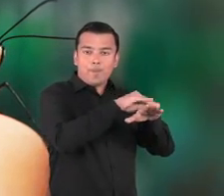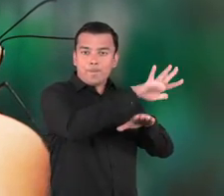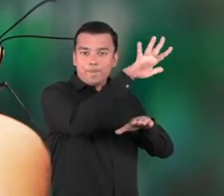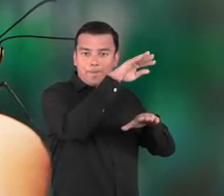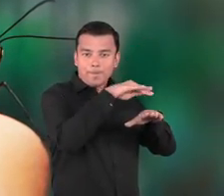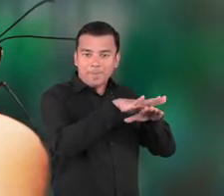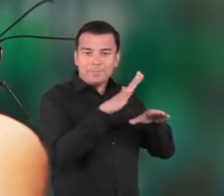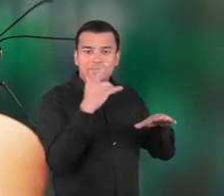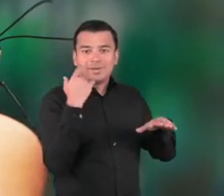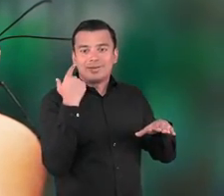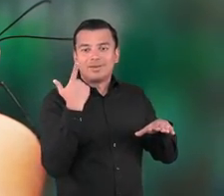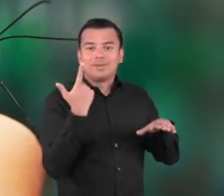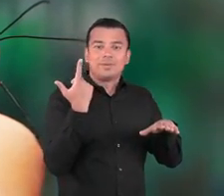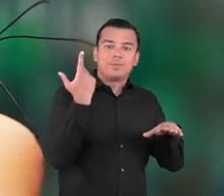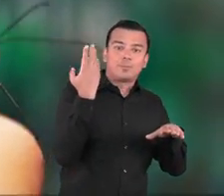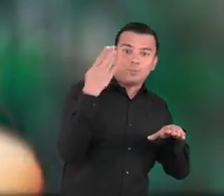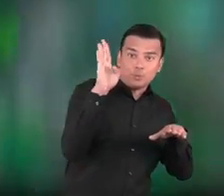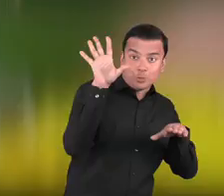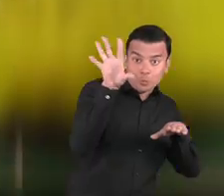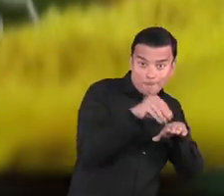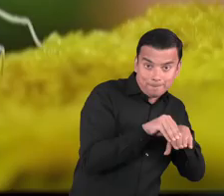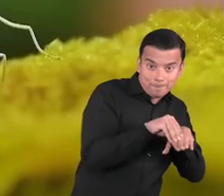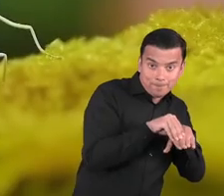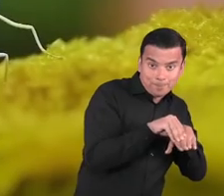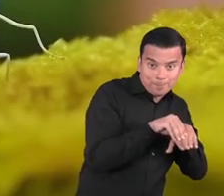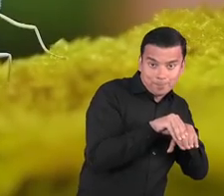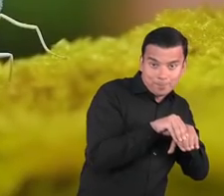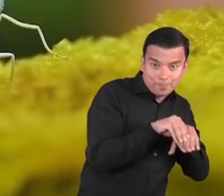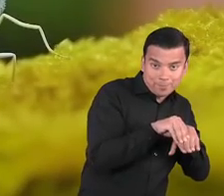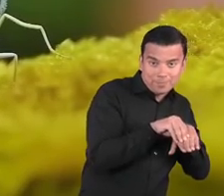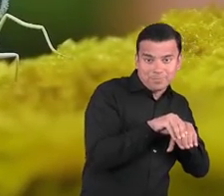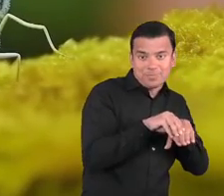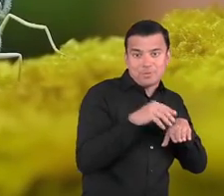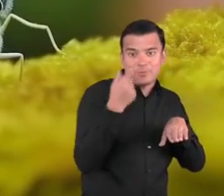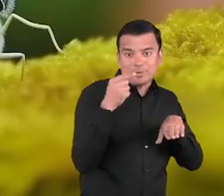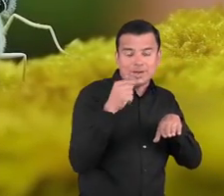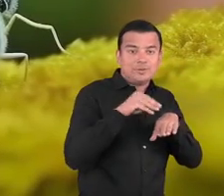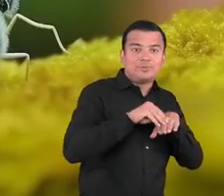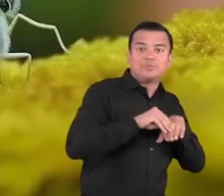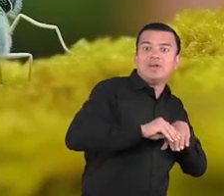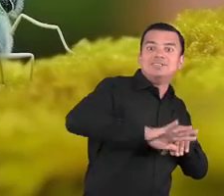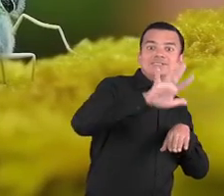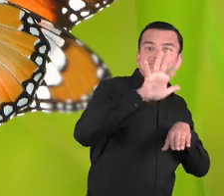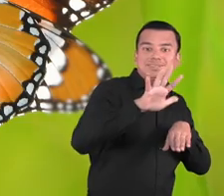and the green light is reflected, you will see green on a butterfly.